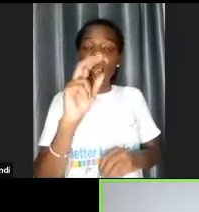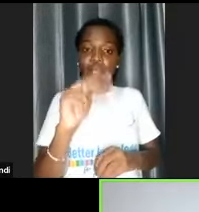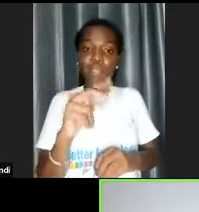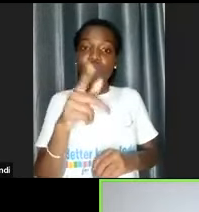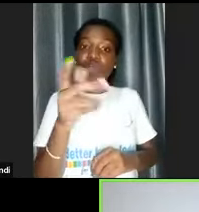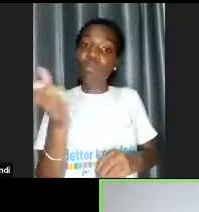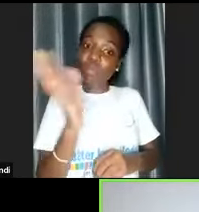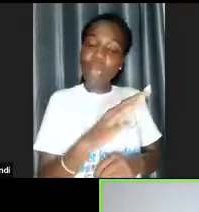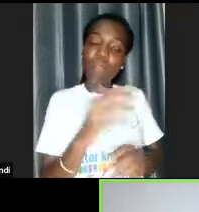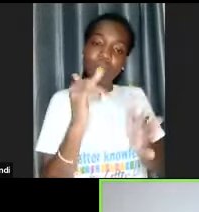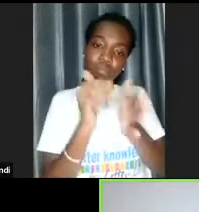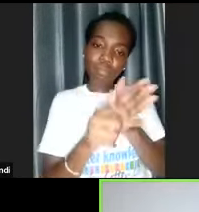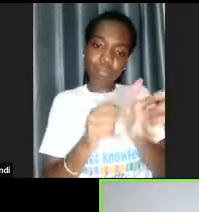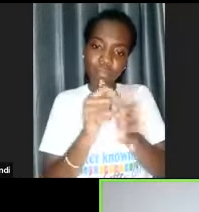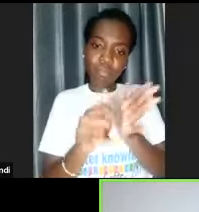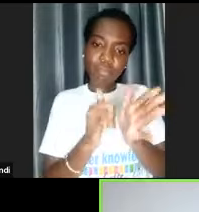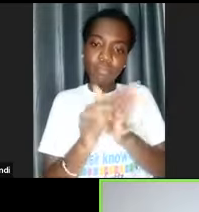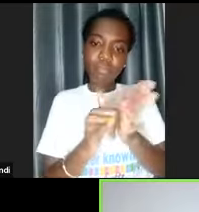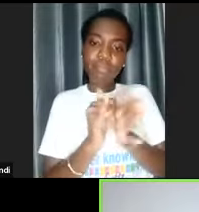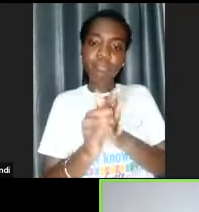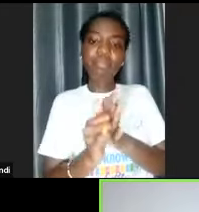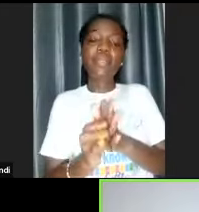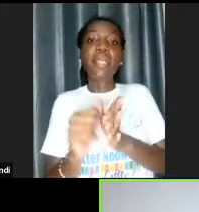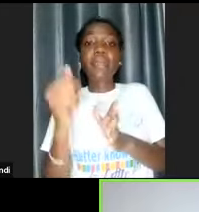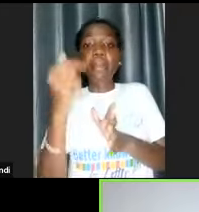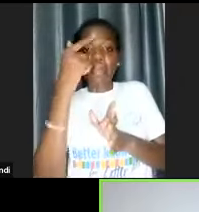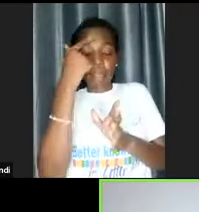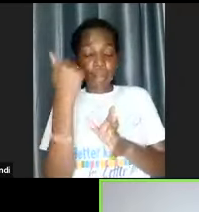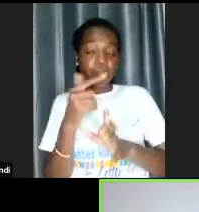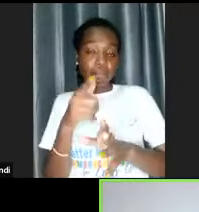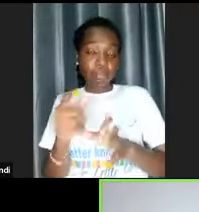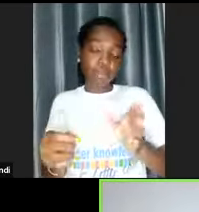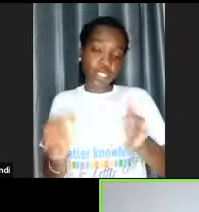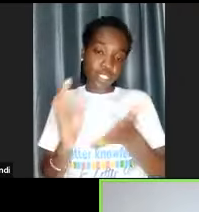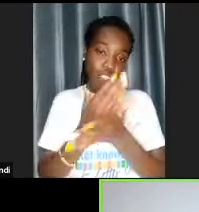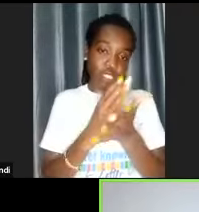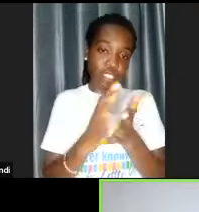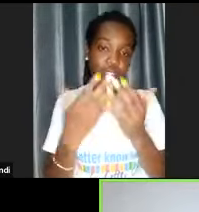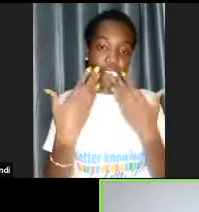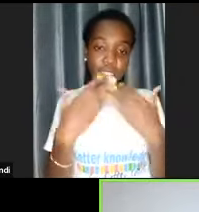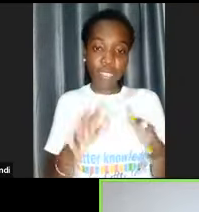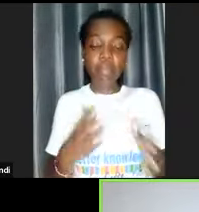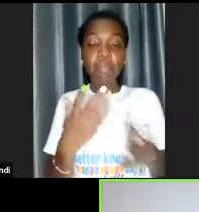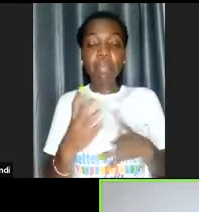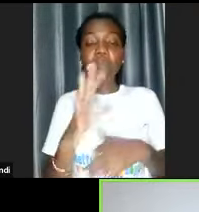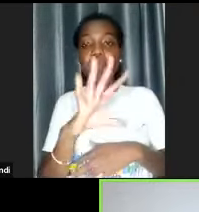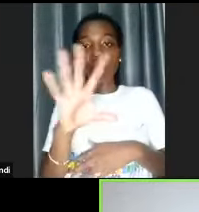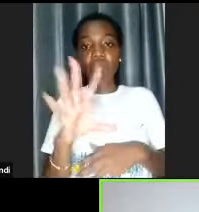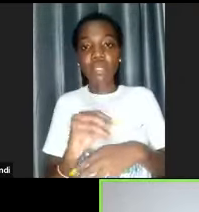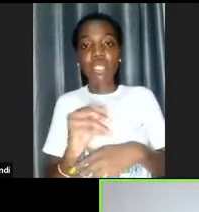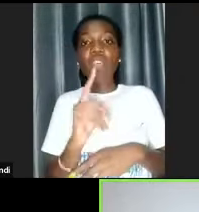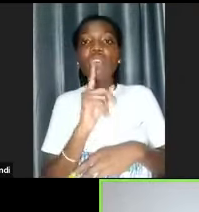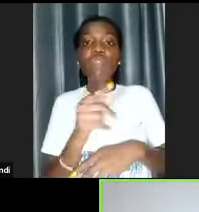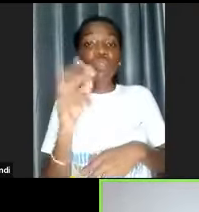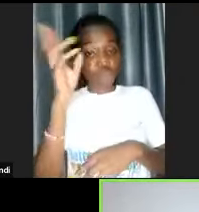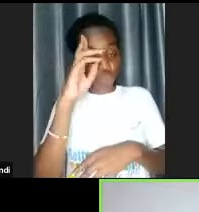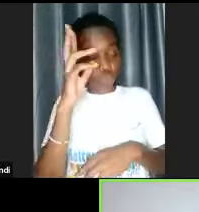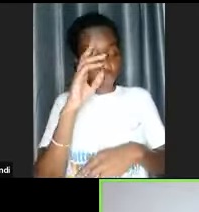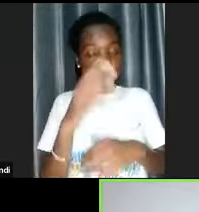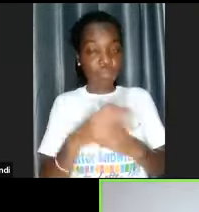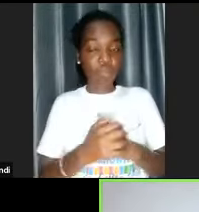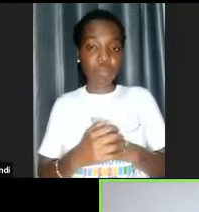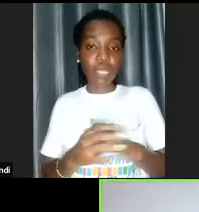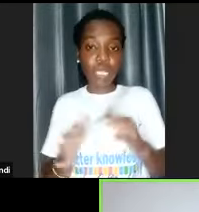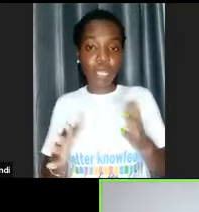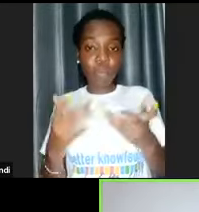because he has shared quite a number of pointers, but maybe in summary, Gabriel, how do they discover their purpose? And I know exactly. Joanne is speaking for